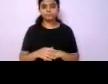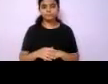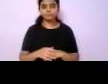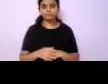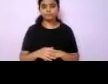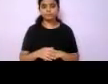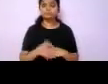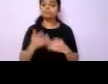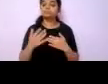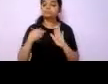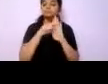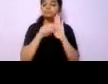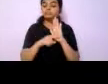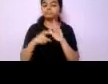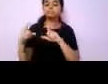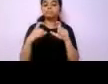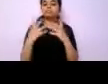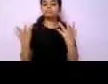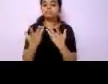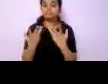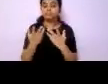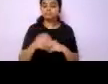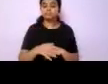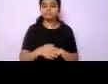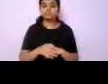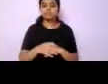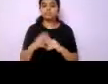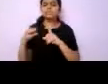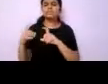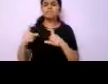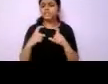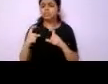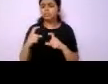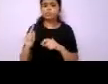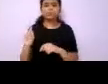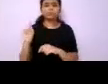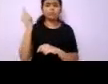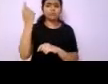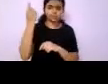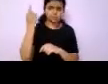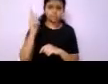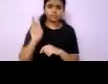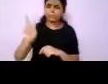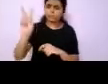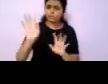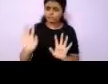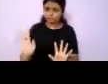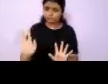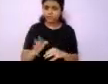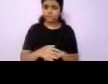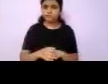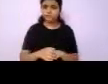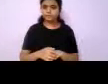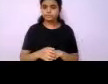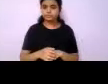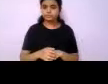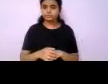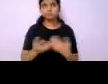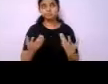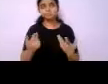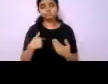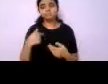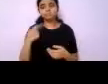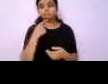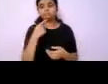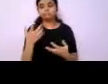An ethic of care that takes care as a supreme value And while the scope of care